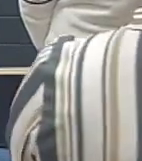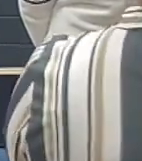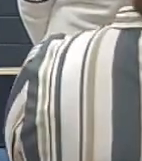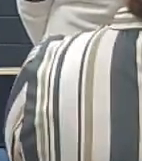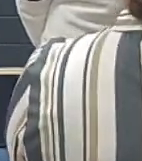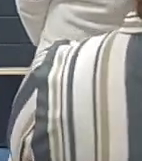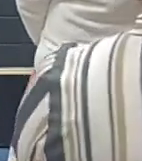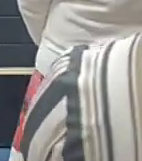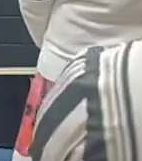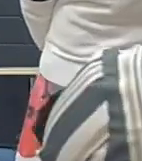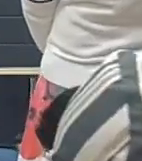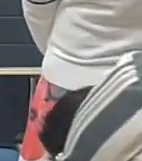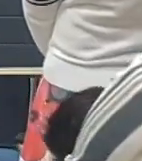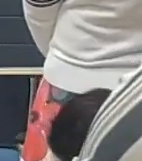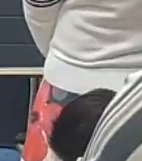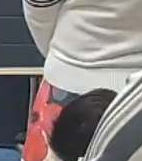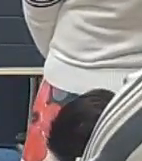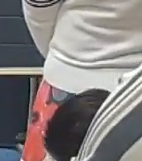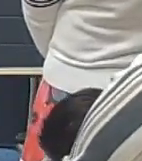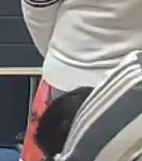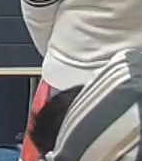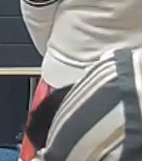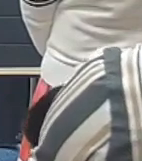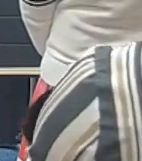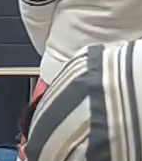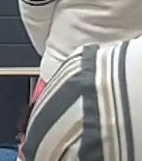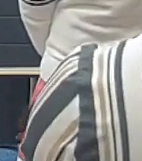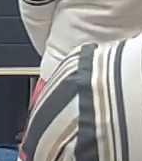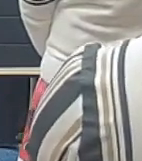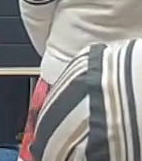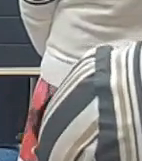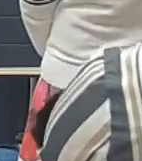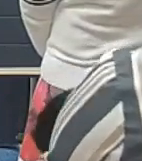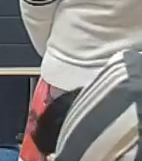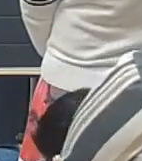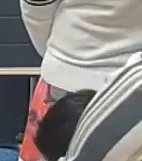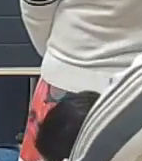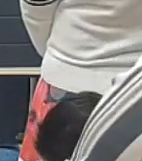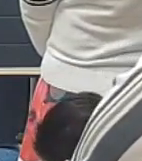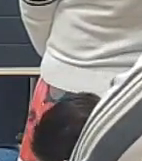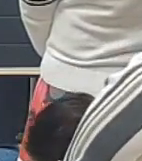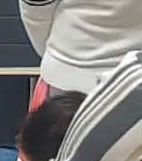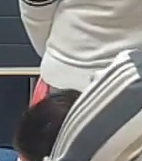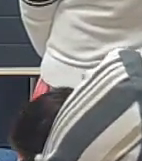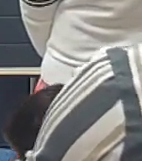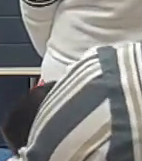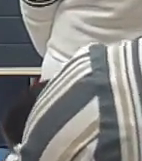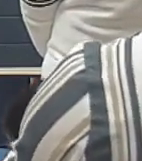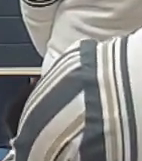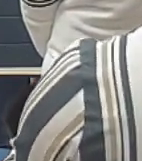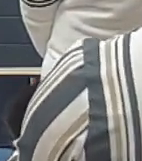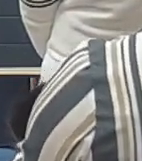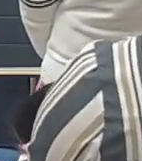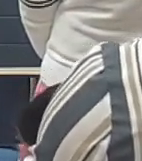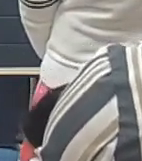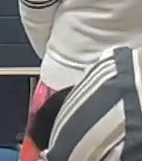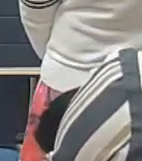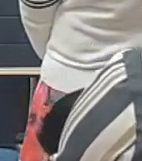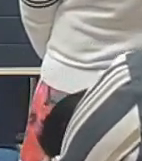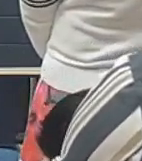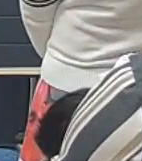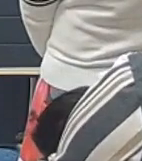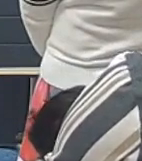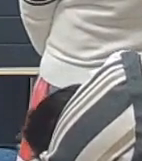they are growing in your presence. We thank you that they are growing your grace and understanding. For the honor and glory of your